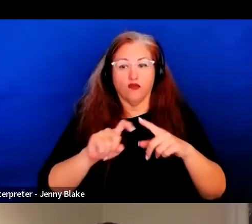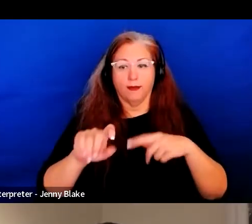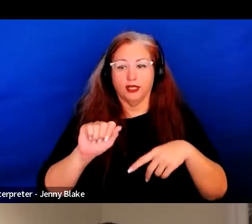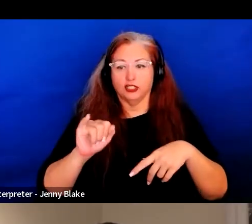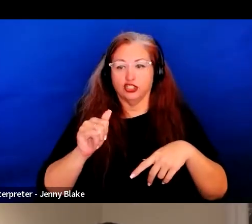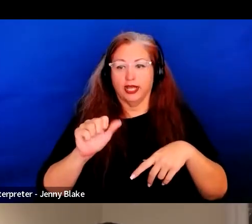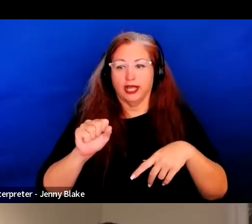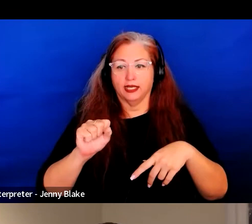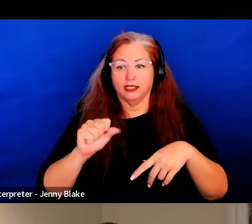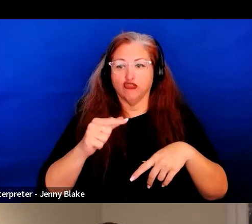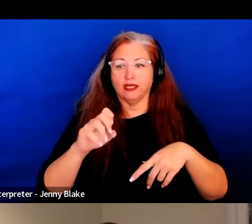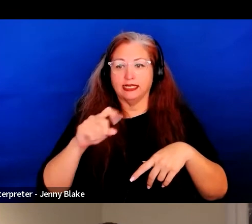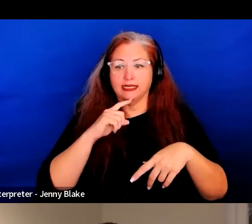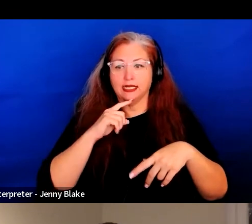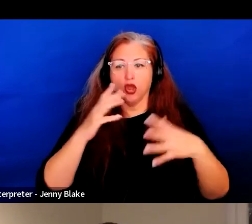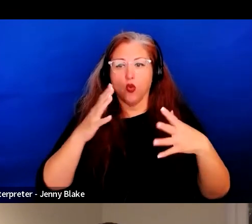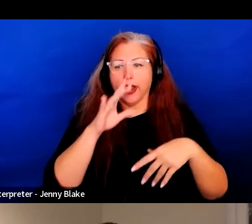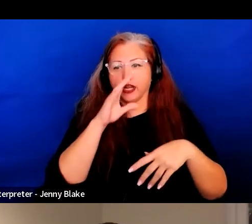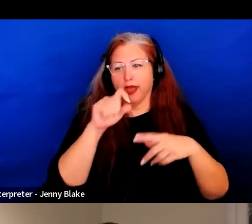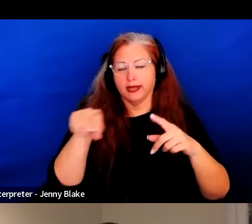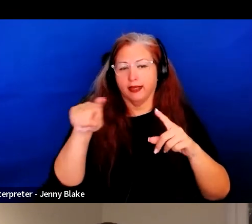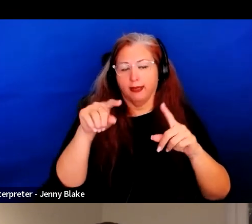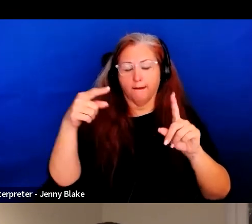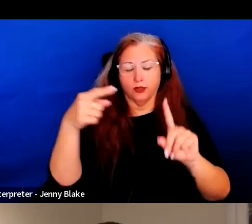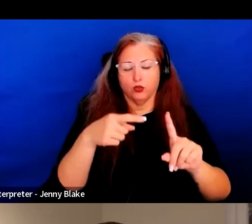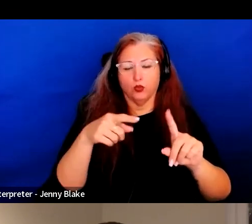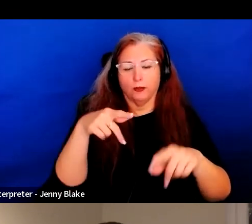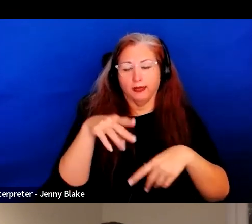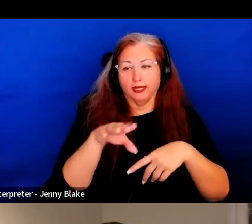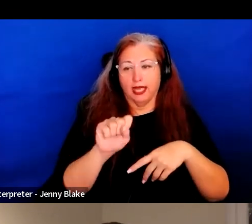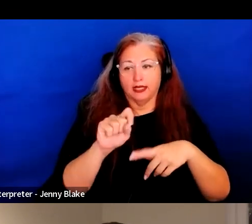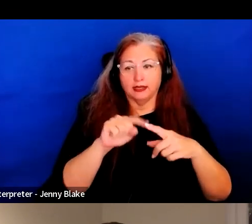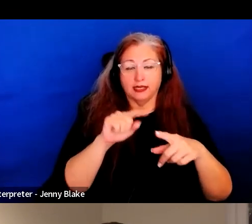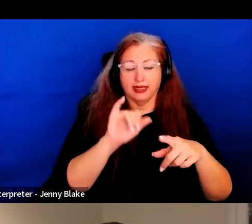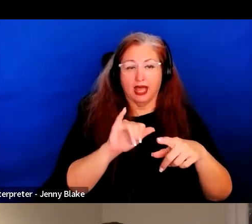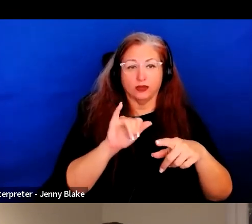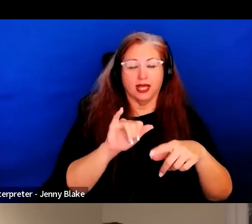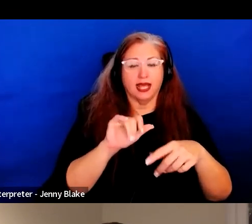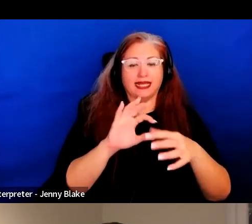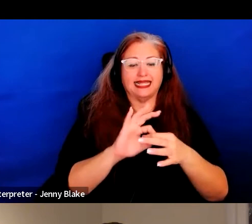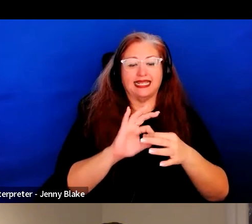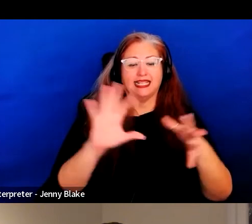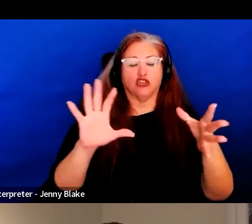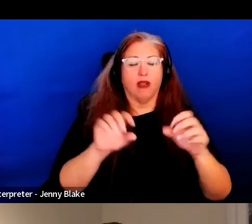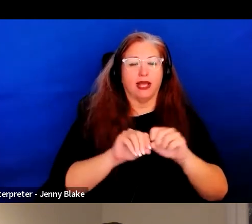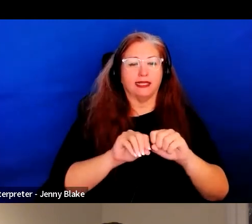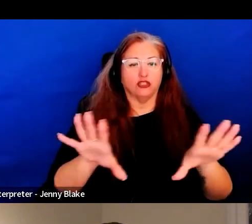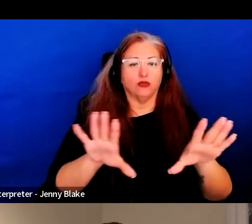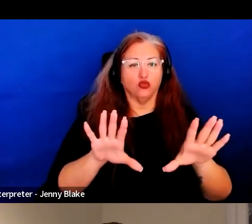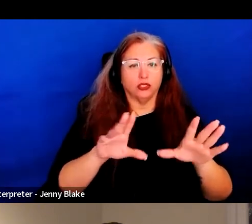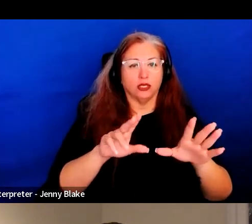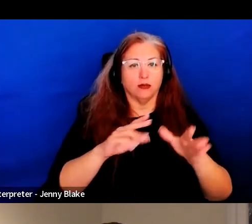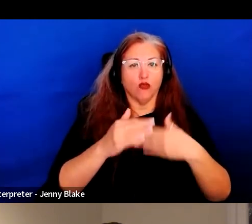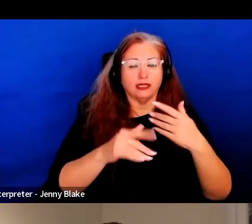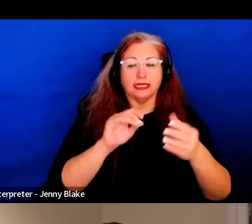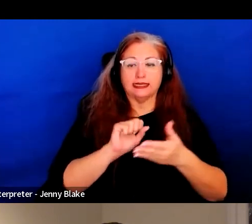So saying that what attracted them to PBS was a decentralized distribution process. Stations